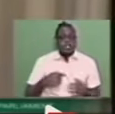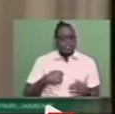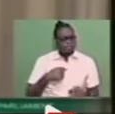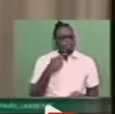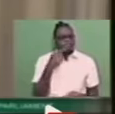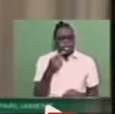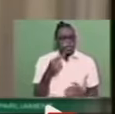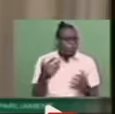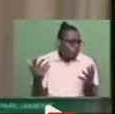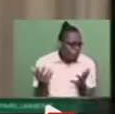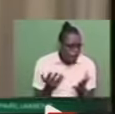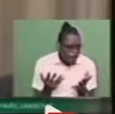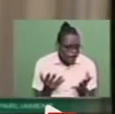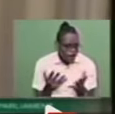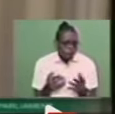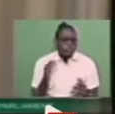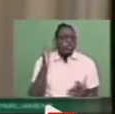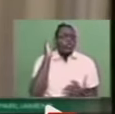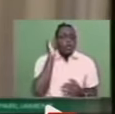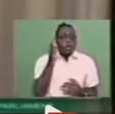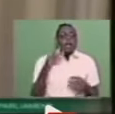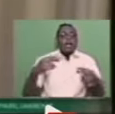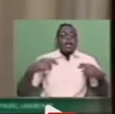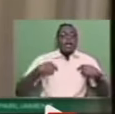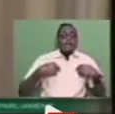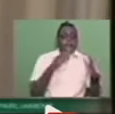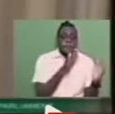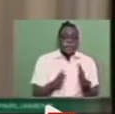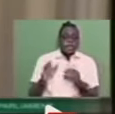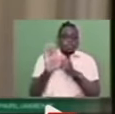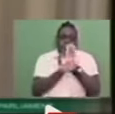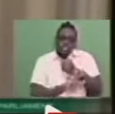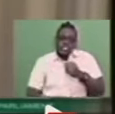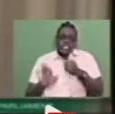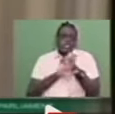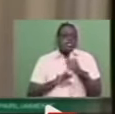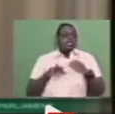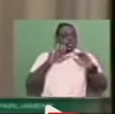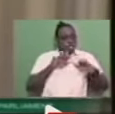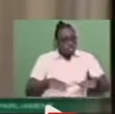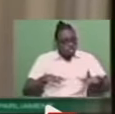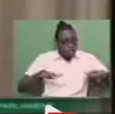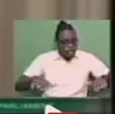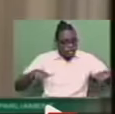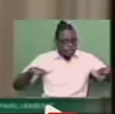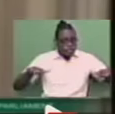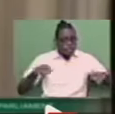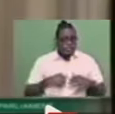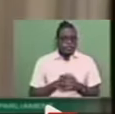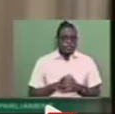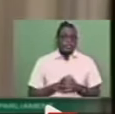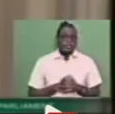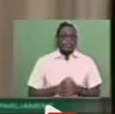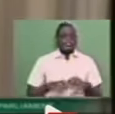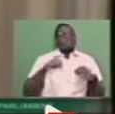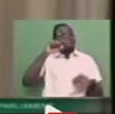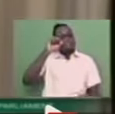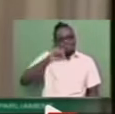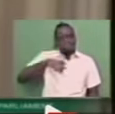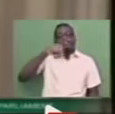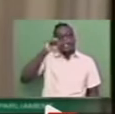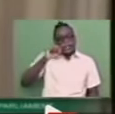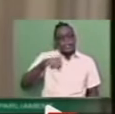immediately protect our children via the Children's Life Fund. Indeed, Cabinet Note number 1 of